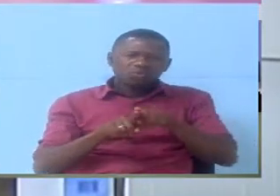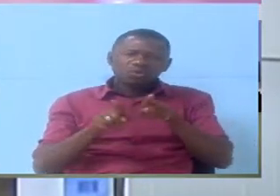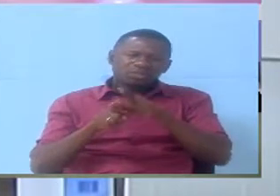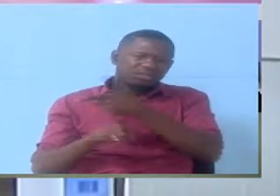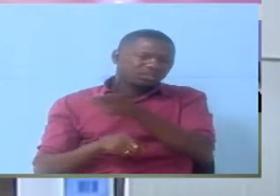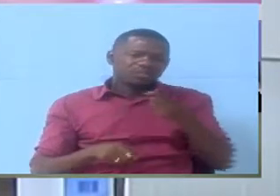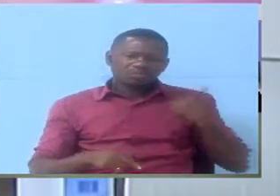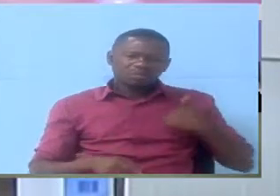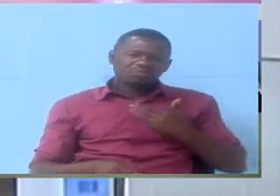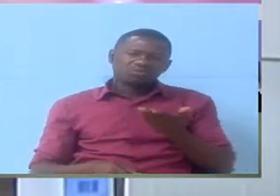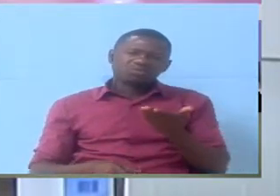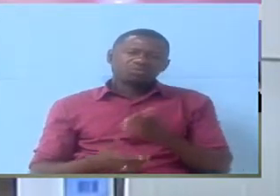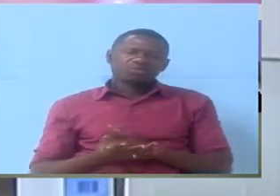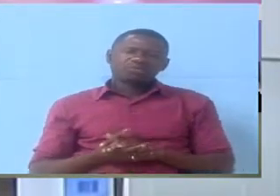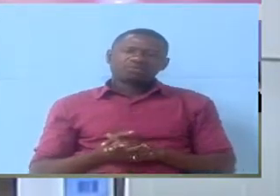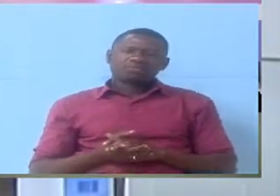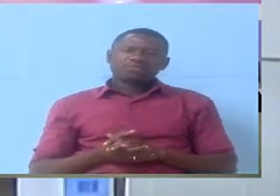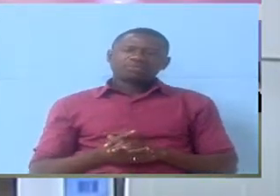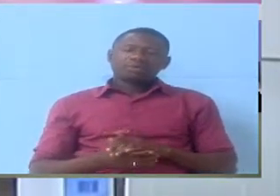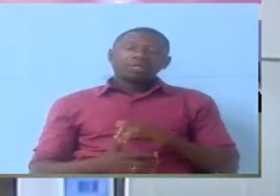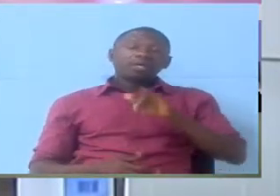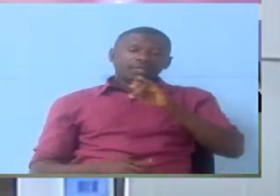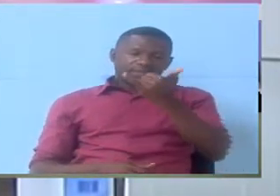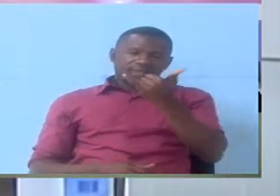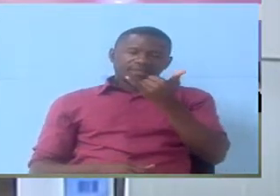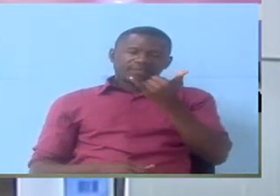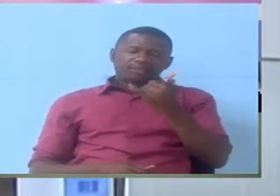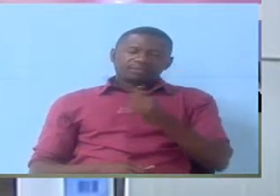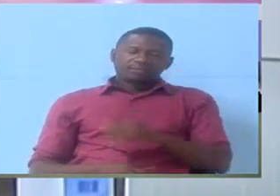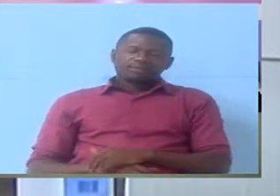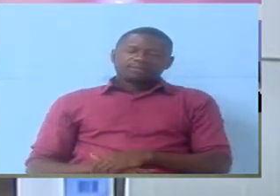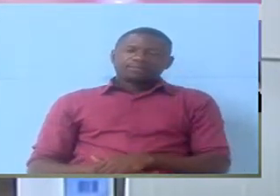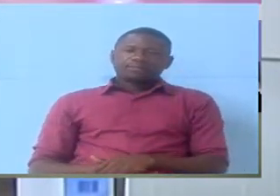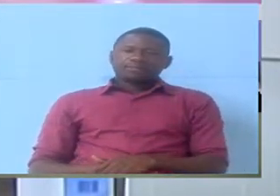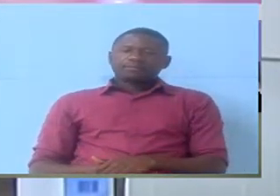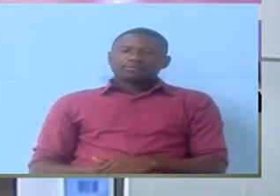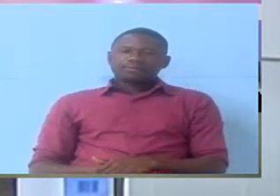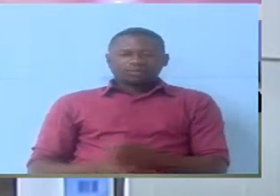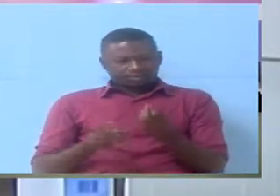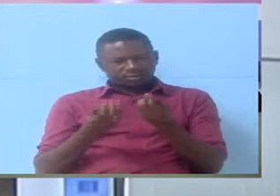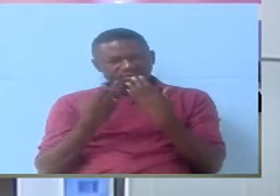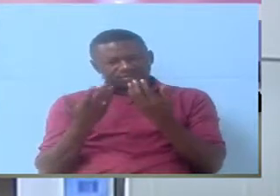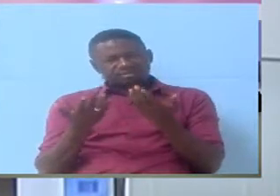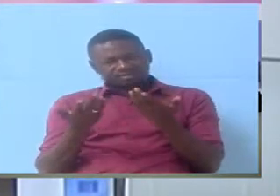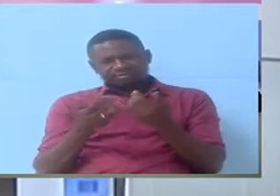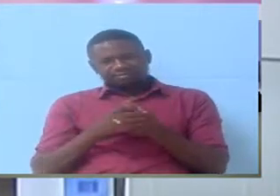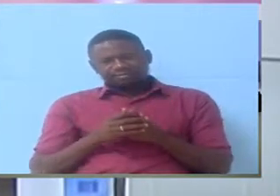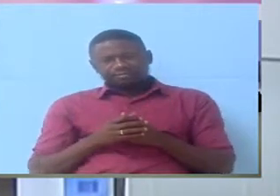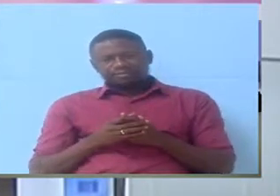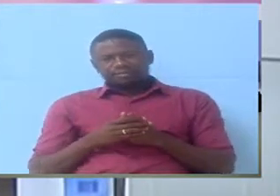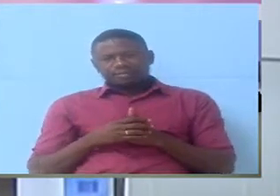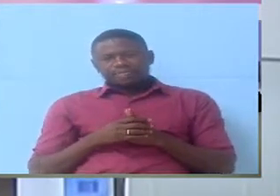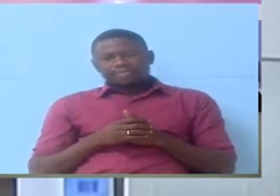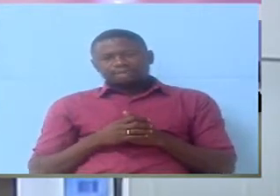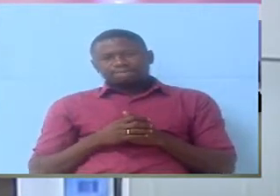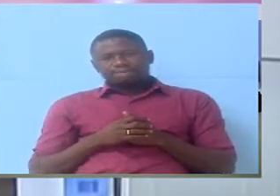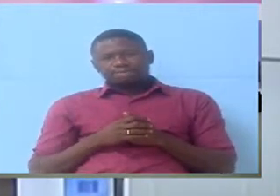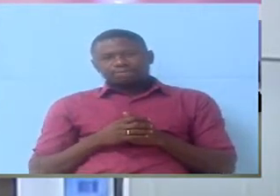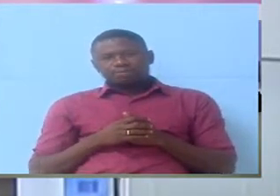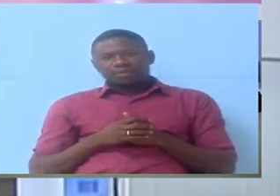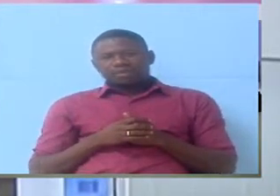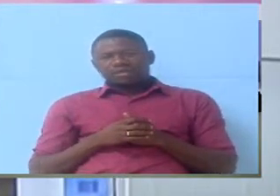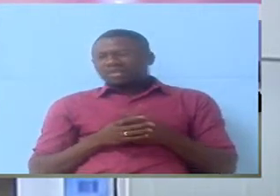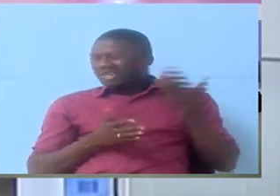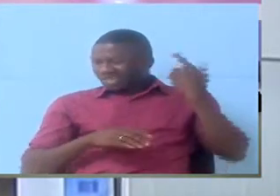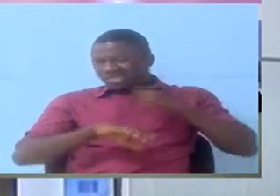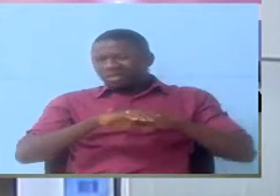a West African migrant. Yes, council. Ah, council. Tell us. Yeah. Fanye. In fact, whilst I was in